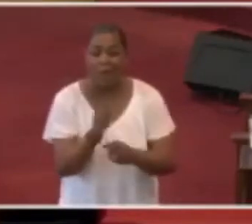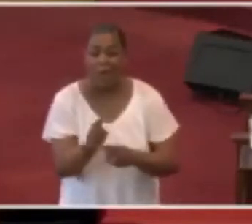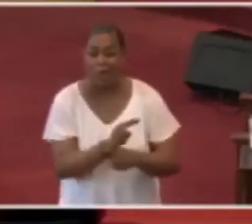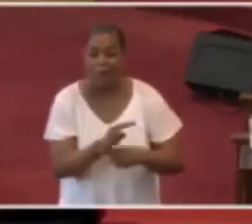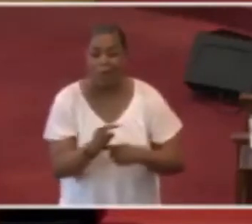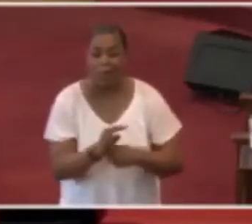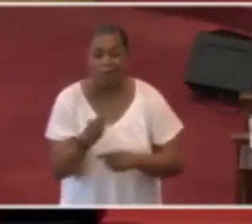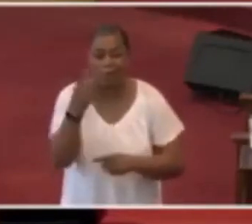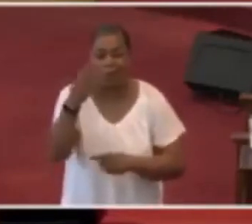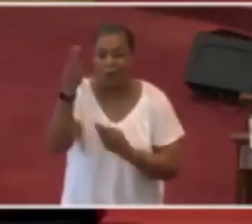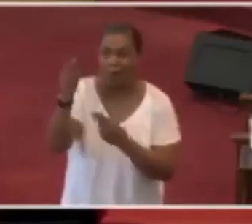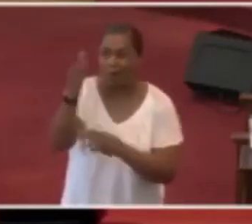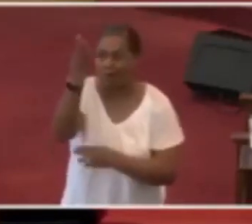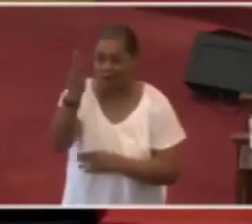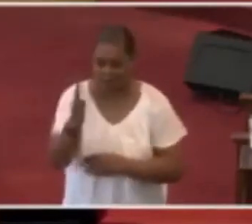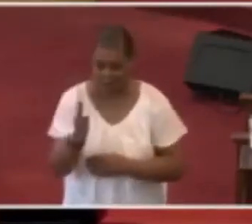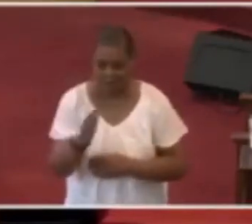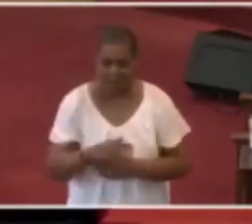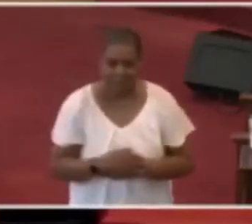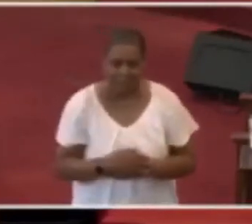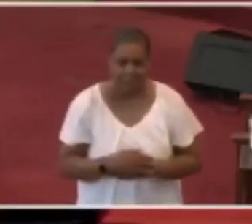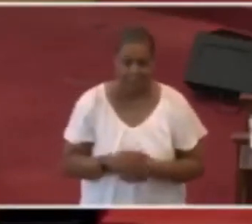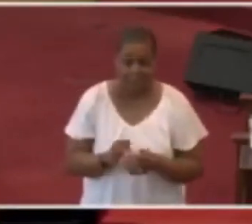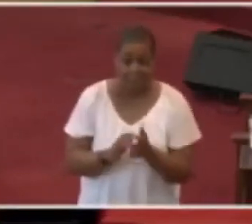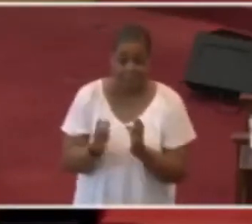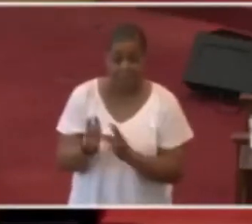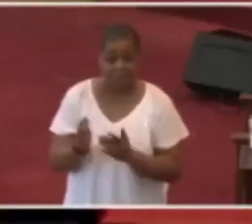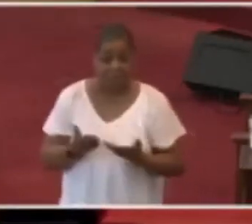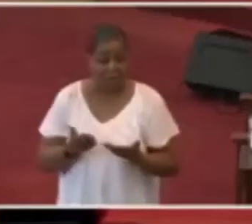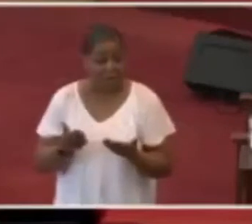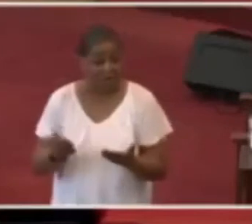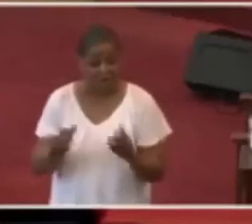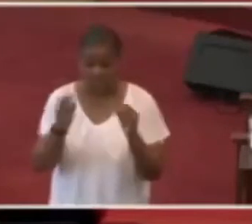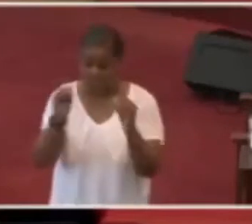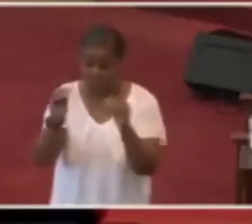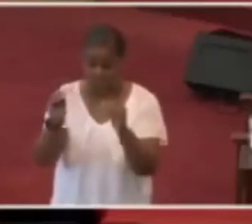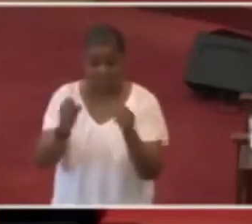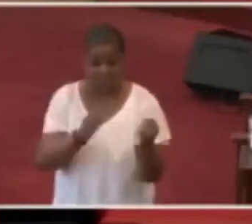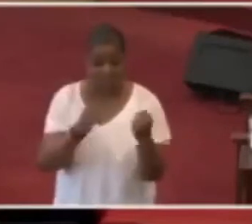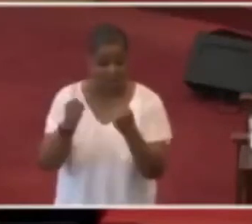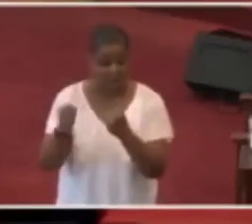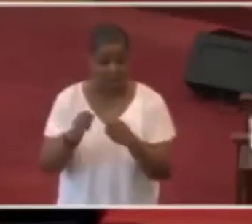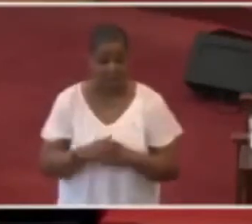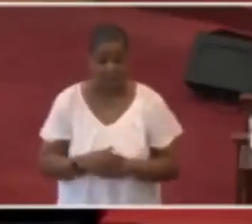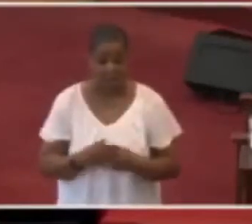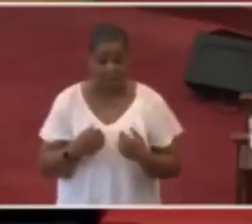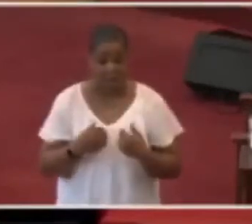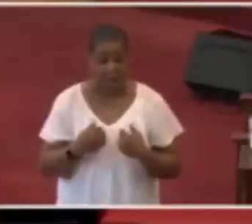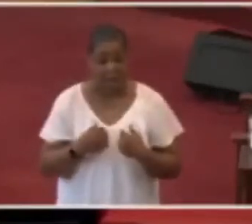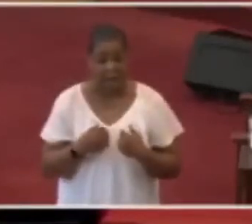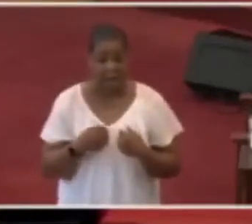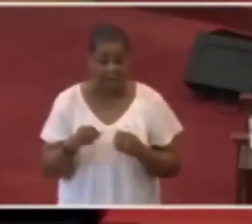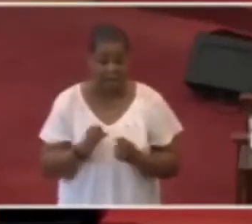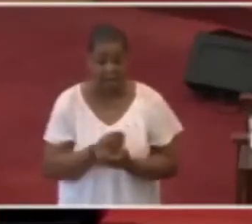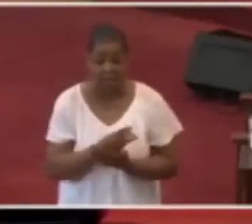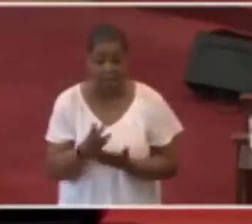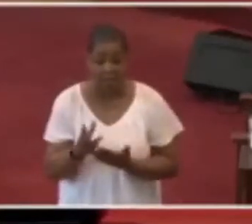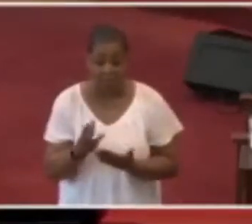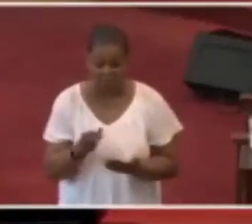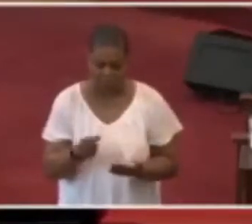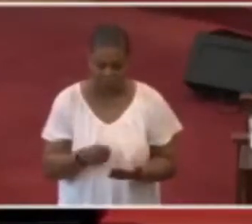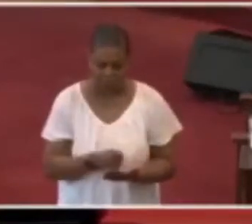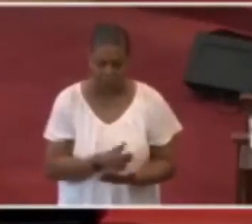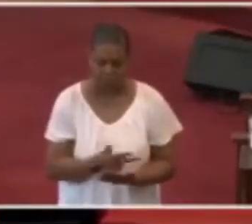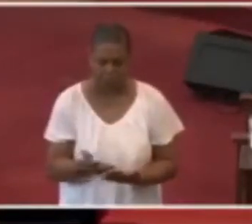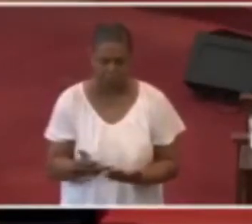the glory and the honor of God. And Jesus gives us such powerful teaching points here. I highlight a couple of them. I'm out your way. First thing this